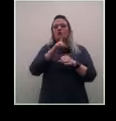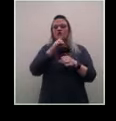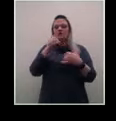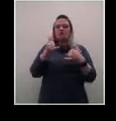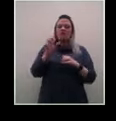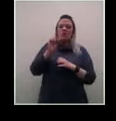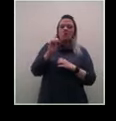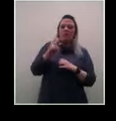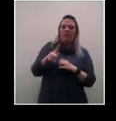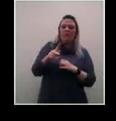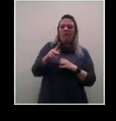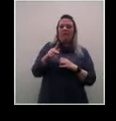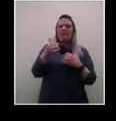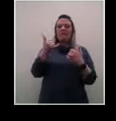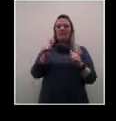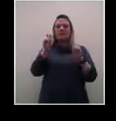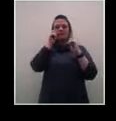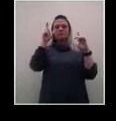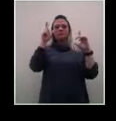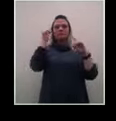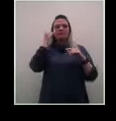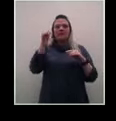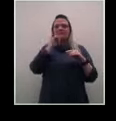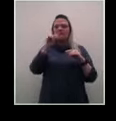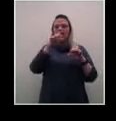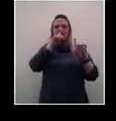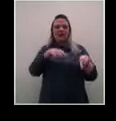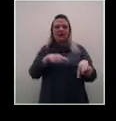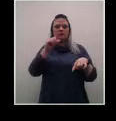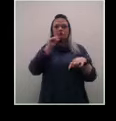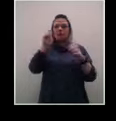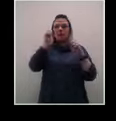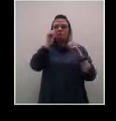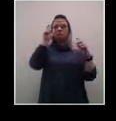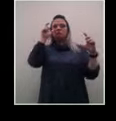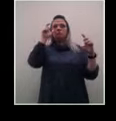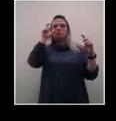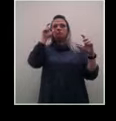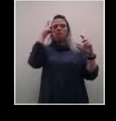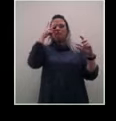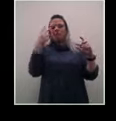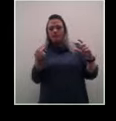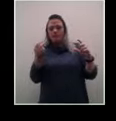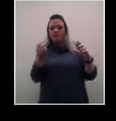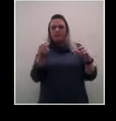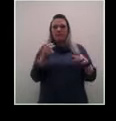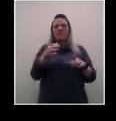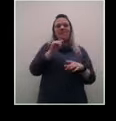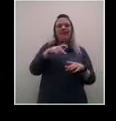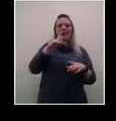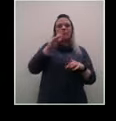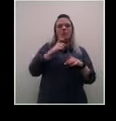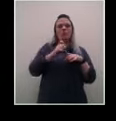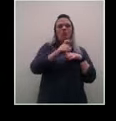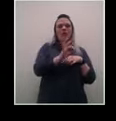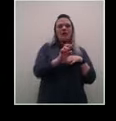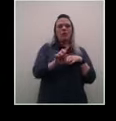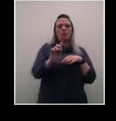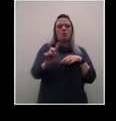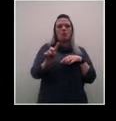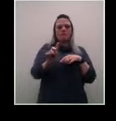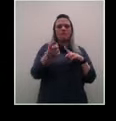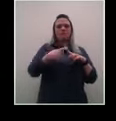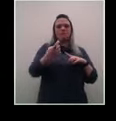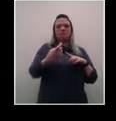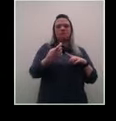conscious. If they're not conscious, then they'll call 911. So this is something that is especially important for people that are using alone, because then